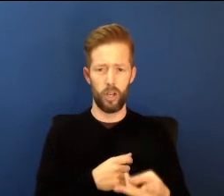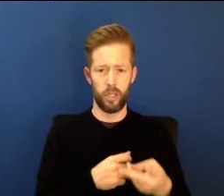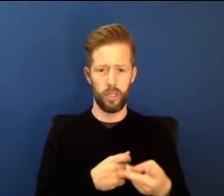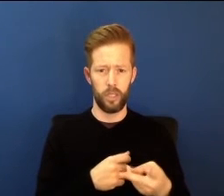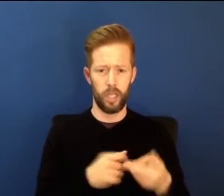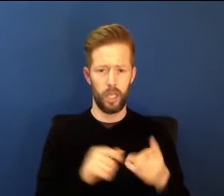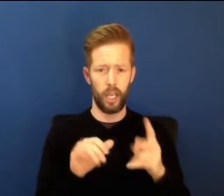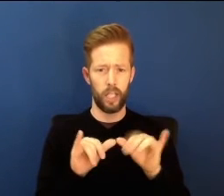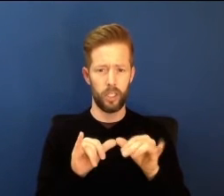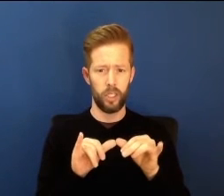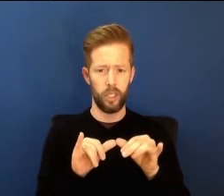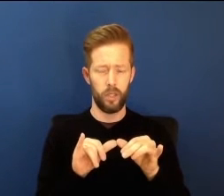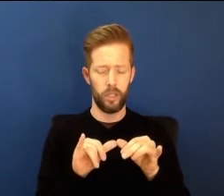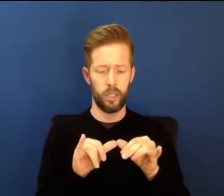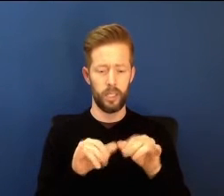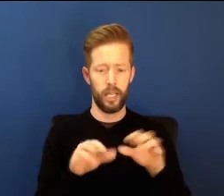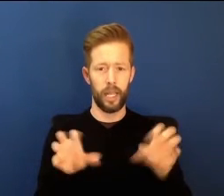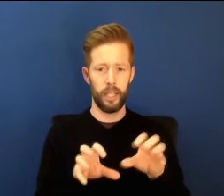engineers